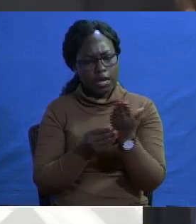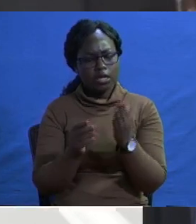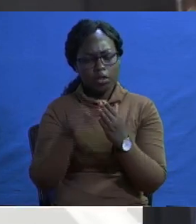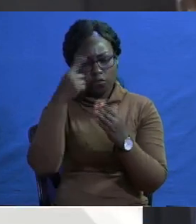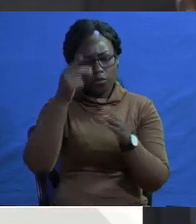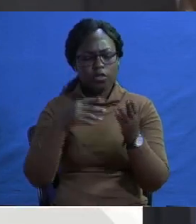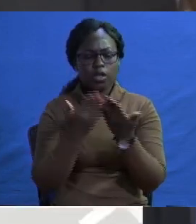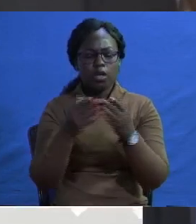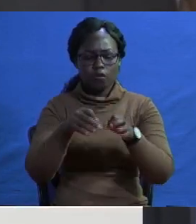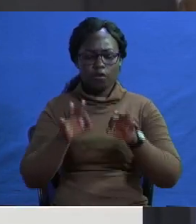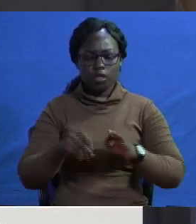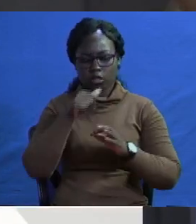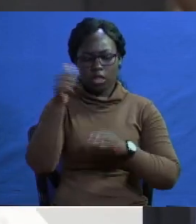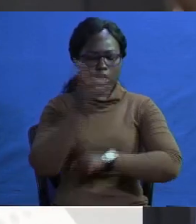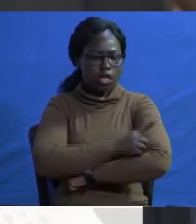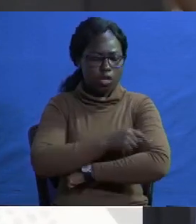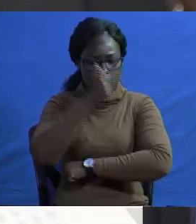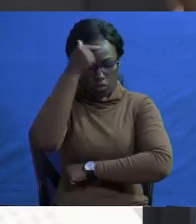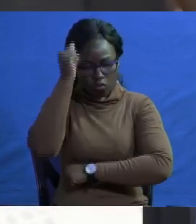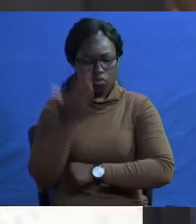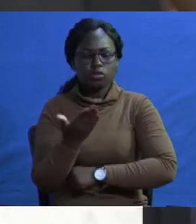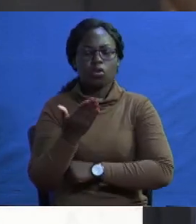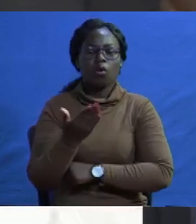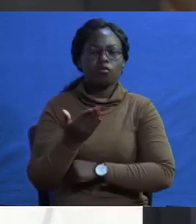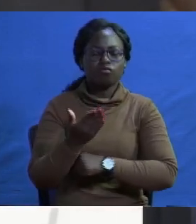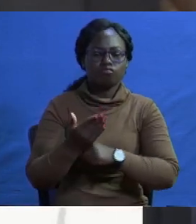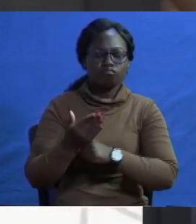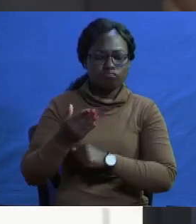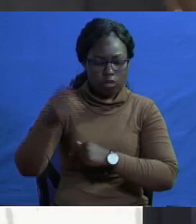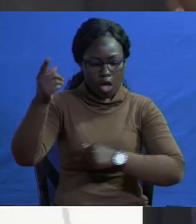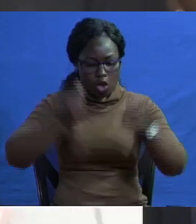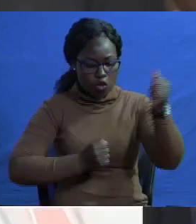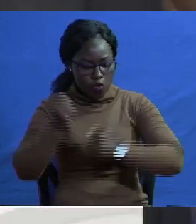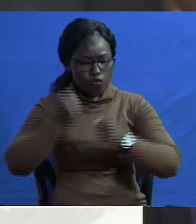Financial Times the other day because of the Hamas and Israeli war,